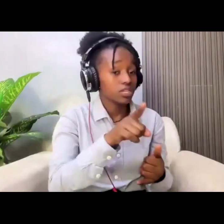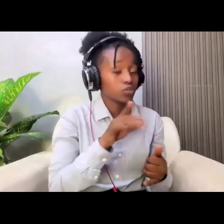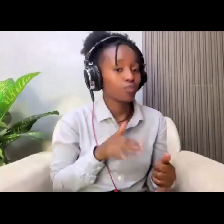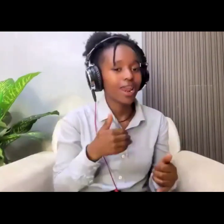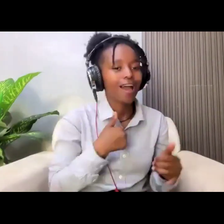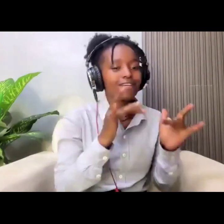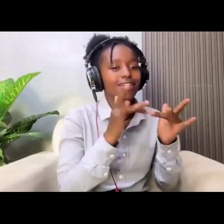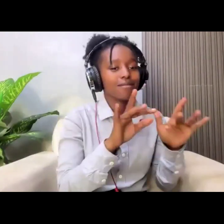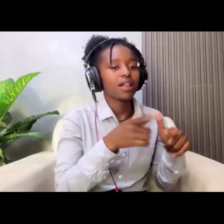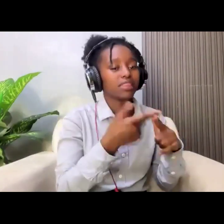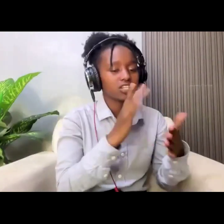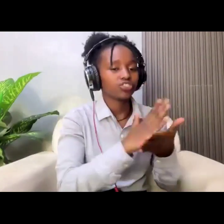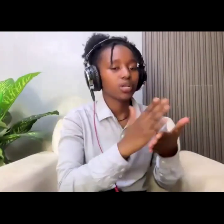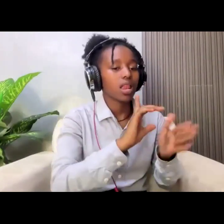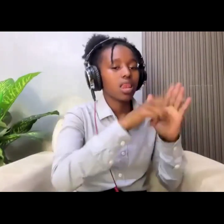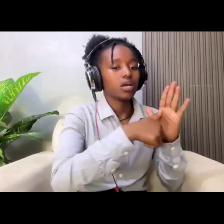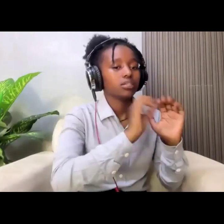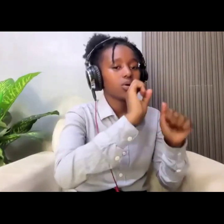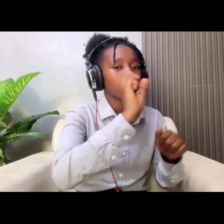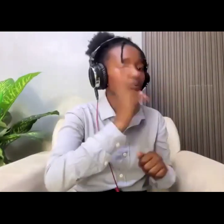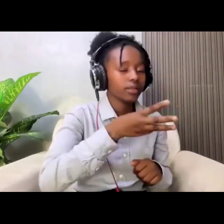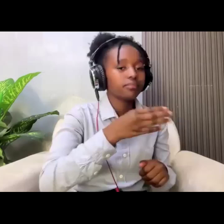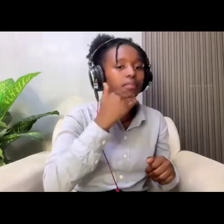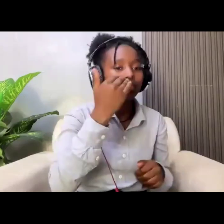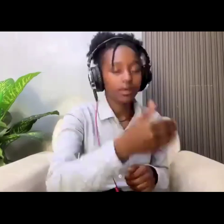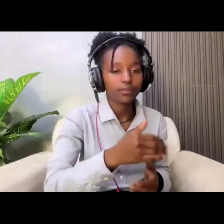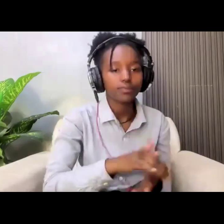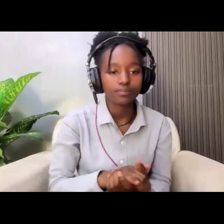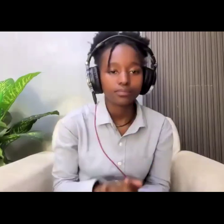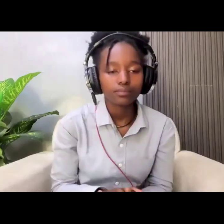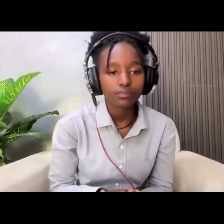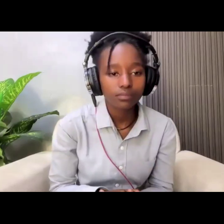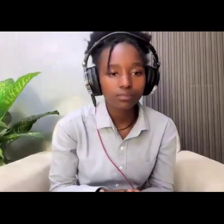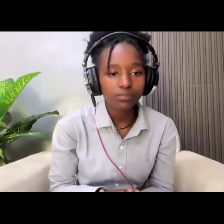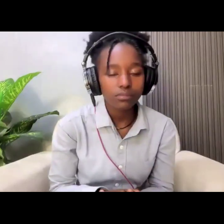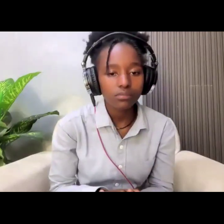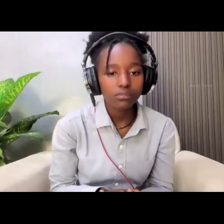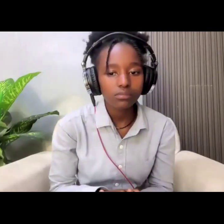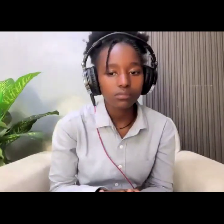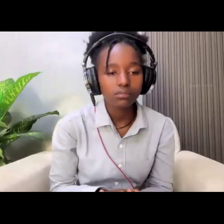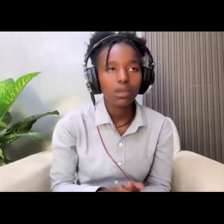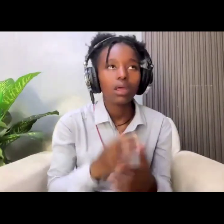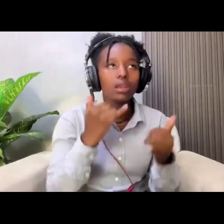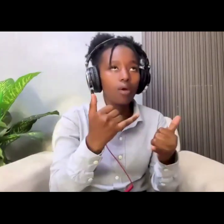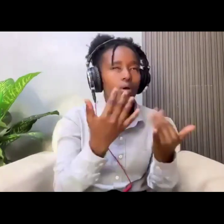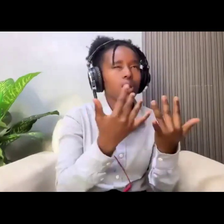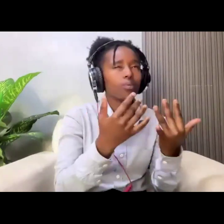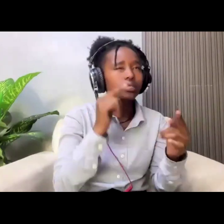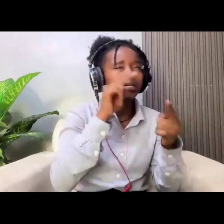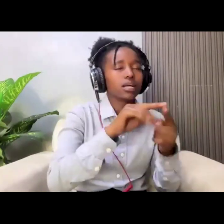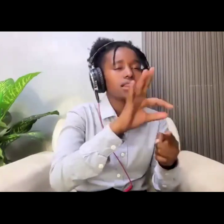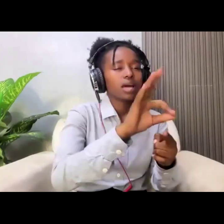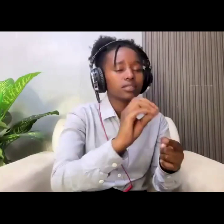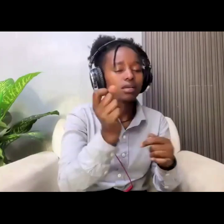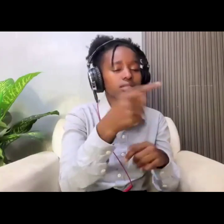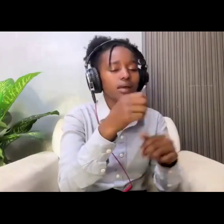send. Okay. Yes, thank you. Okay, because the submission date is on the 30th of September, so I think we still